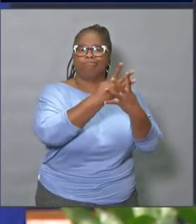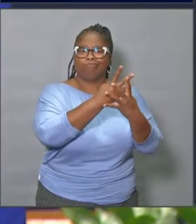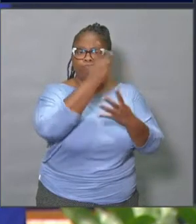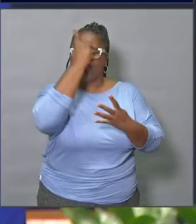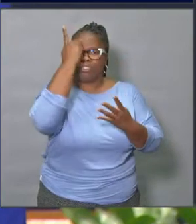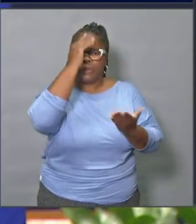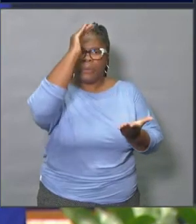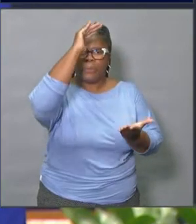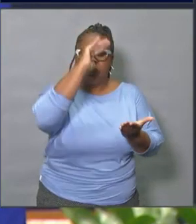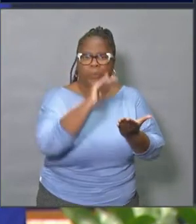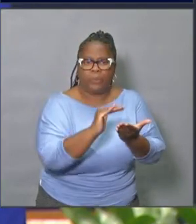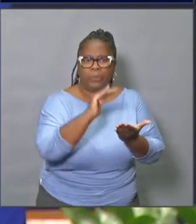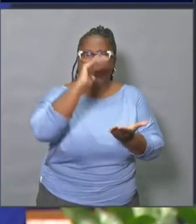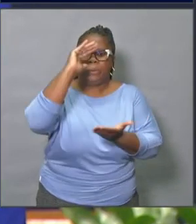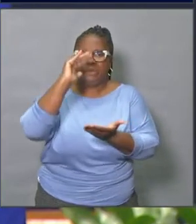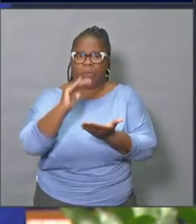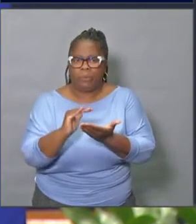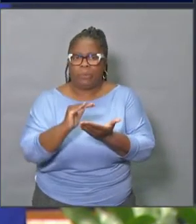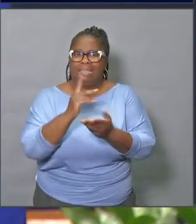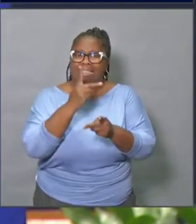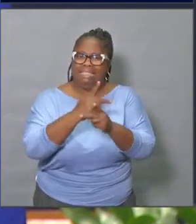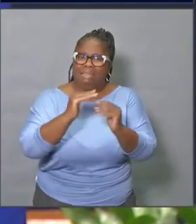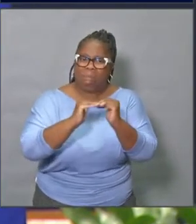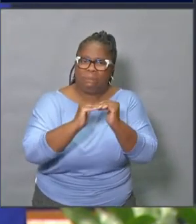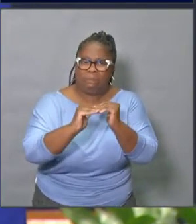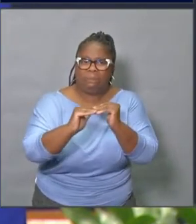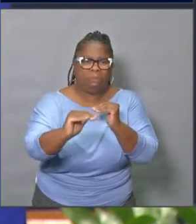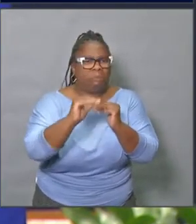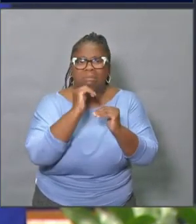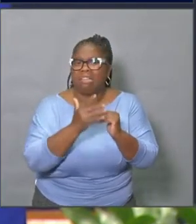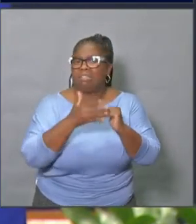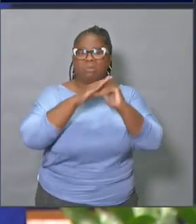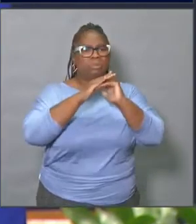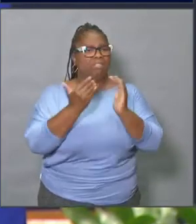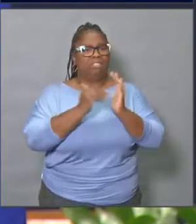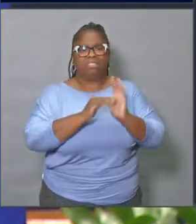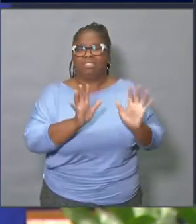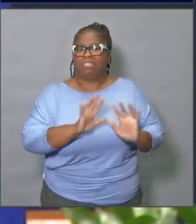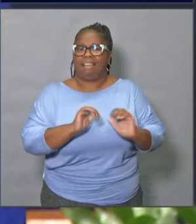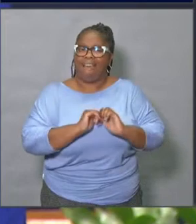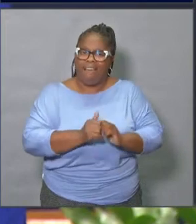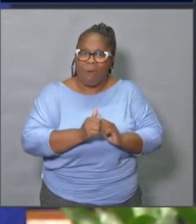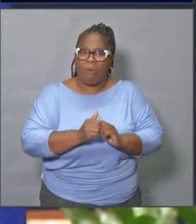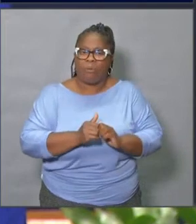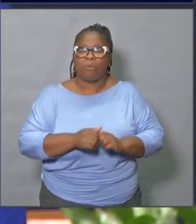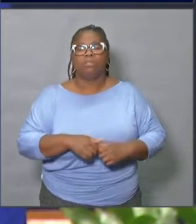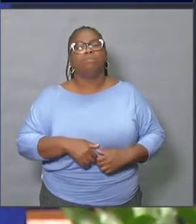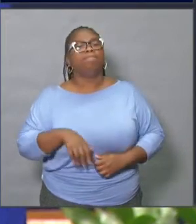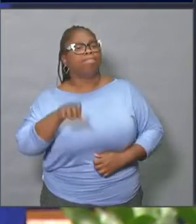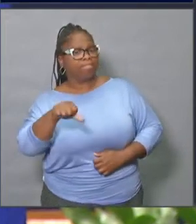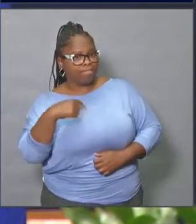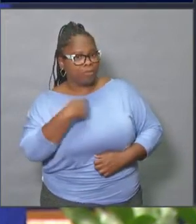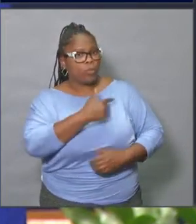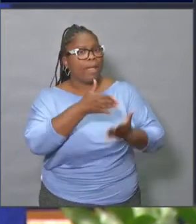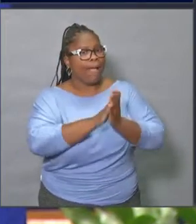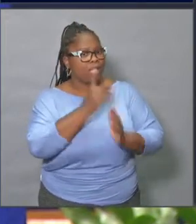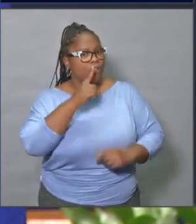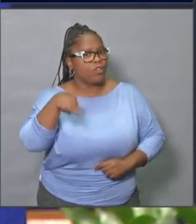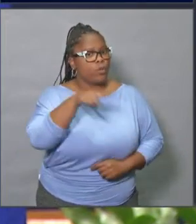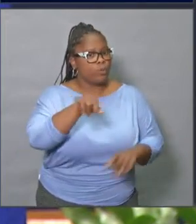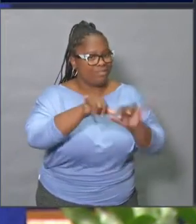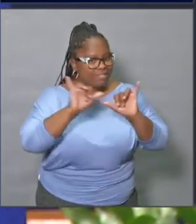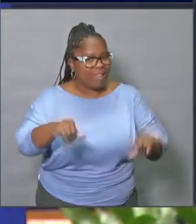and adults that we've been able to see over the past couple of months. While we ask that people stay at home as much